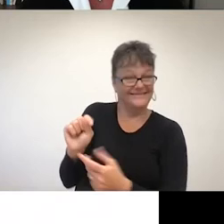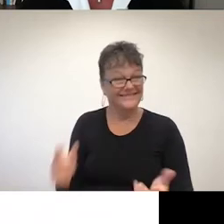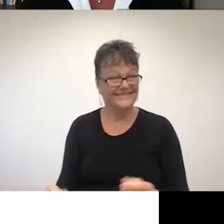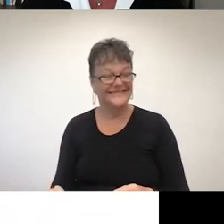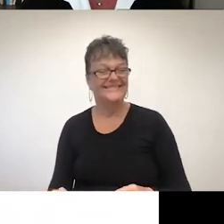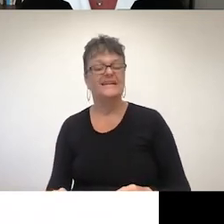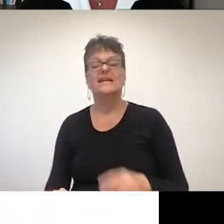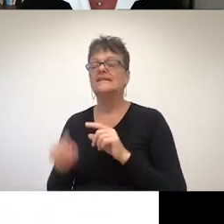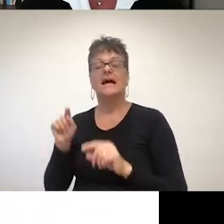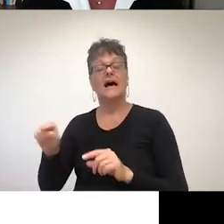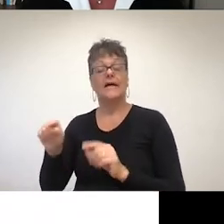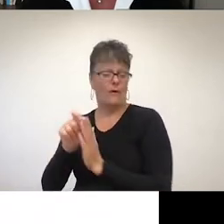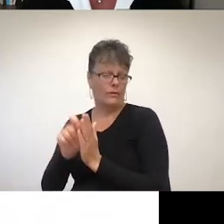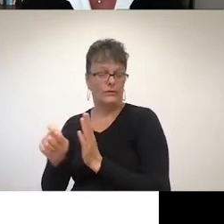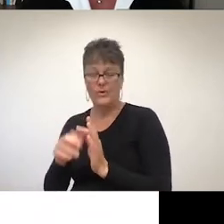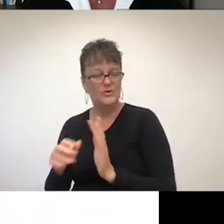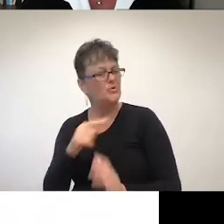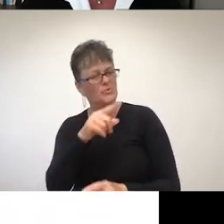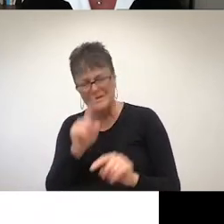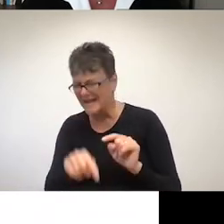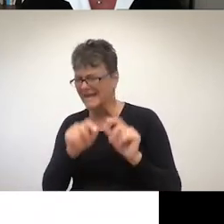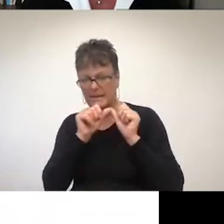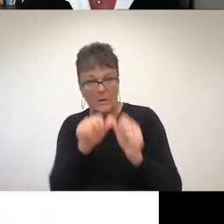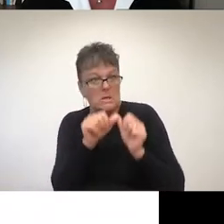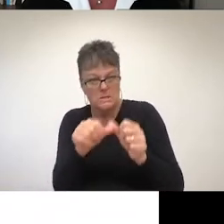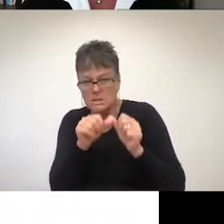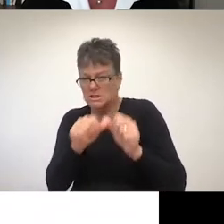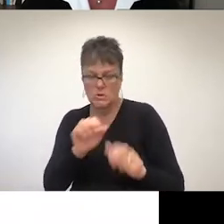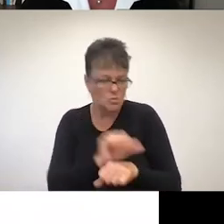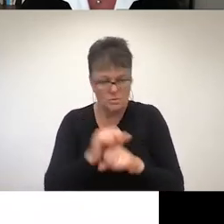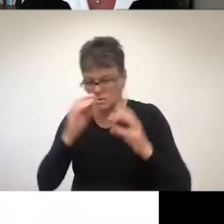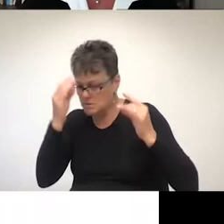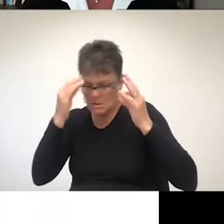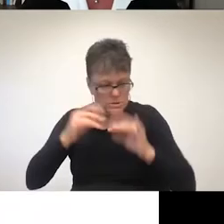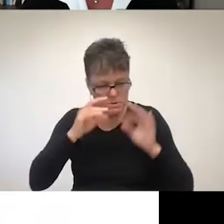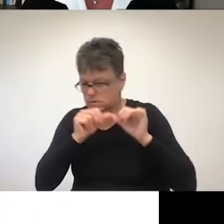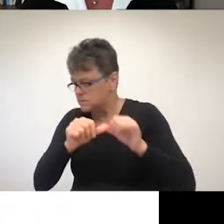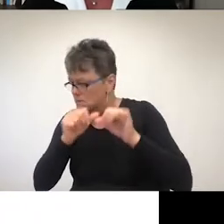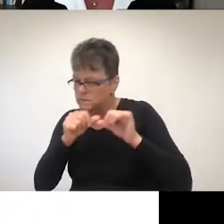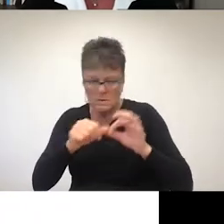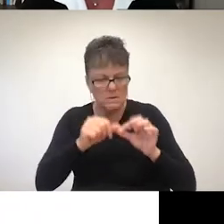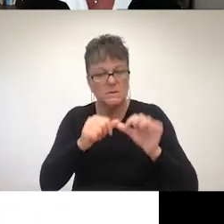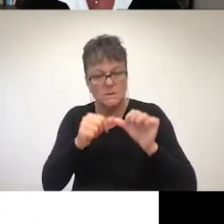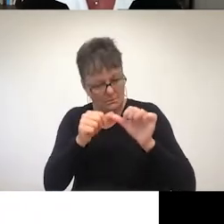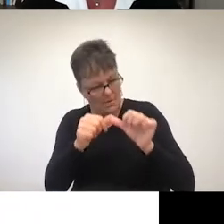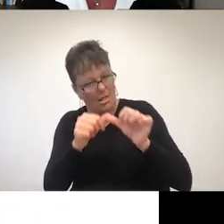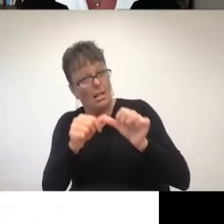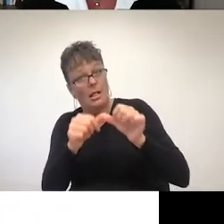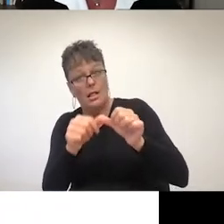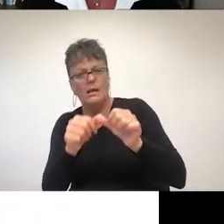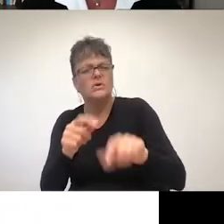keep pushing, right? That our brains can't keep working, that we have to carve out time for productivity,